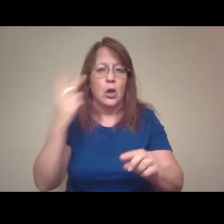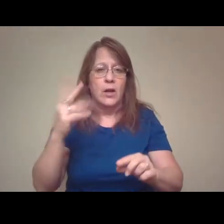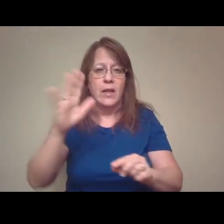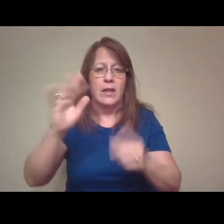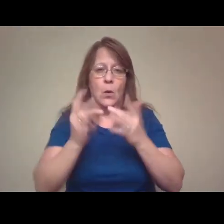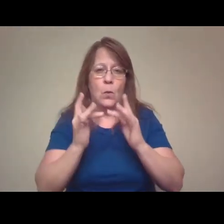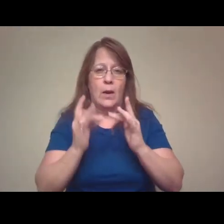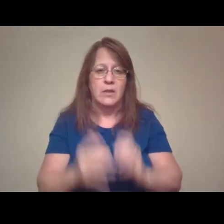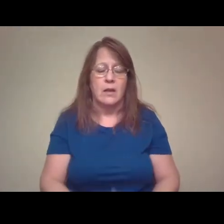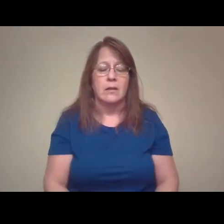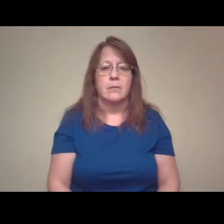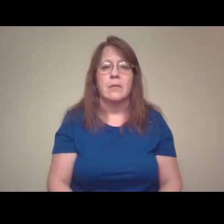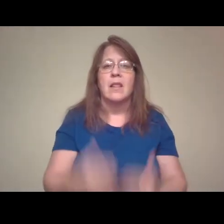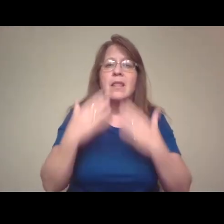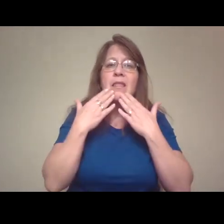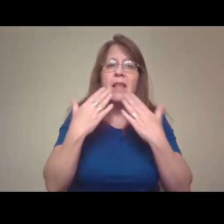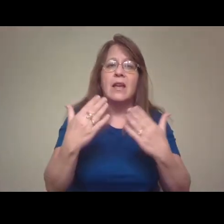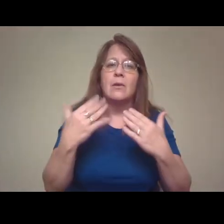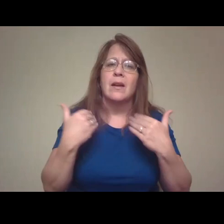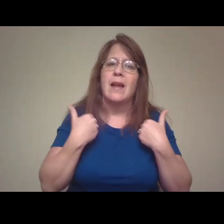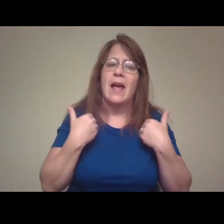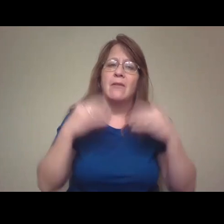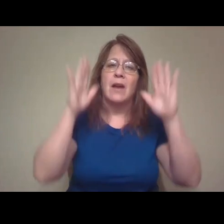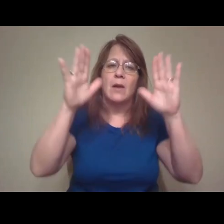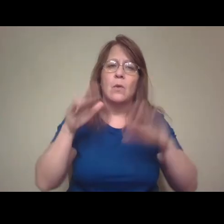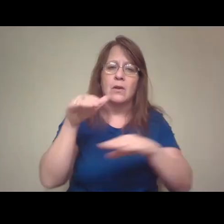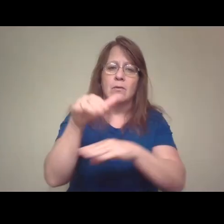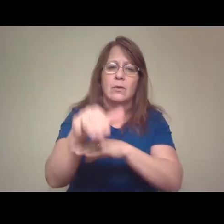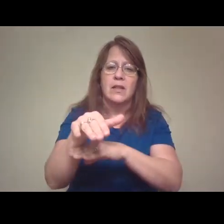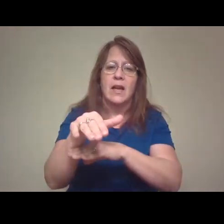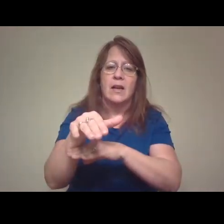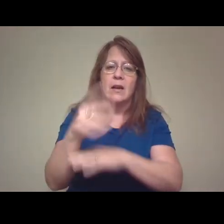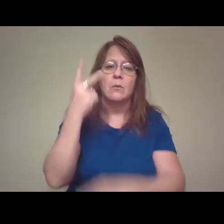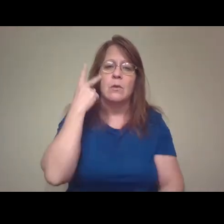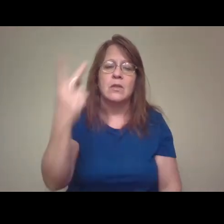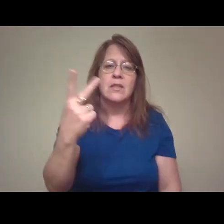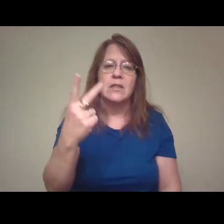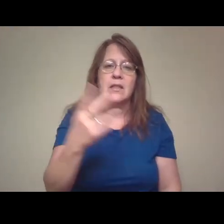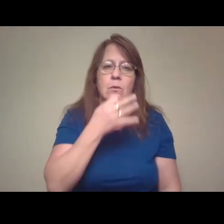But thank you, and have a wonderful night, and we will see you soon.